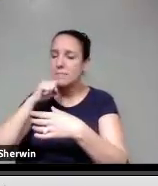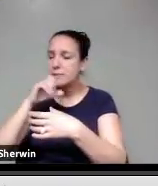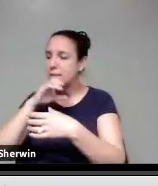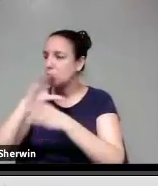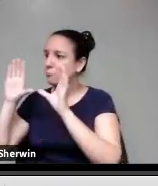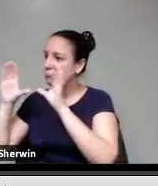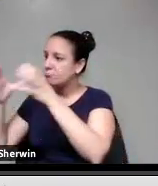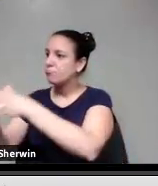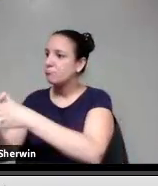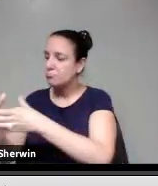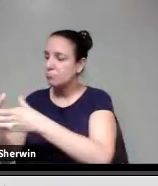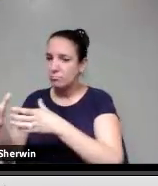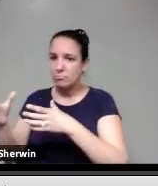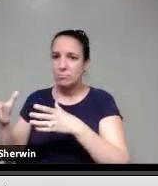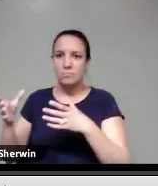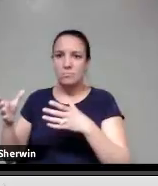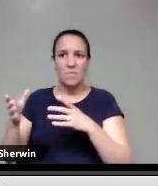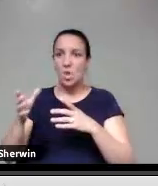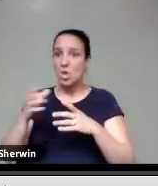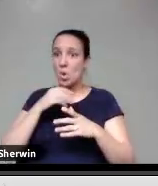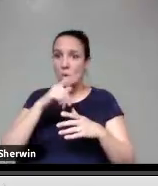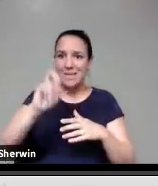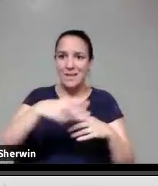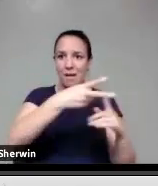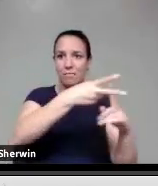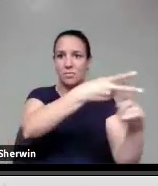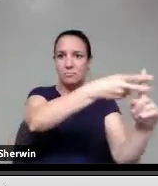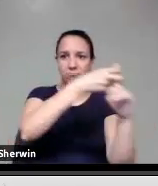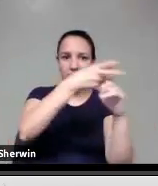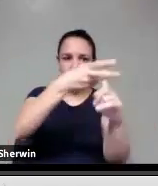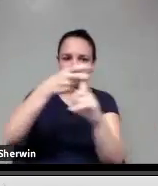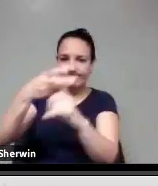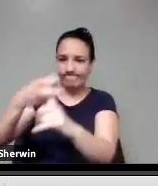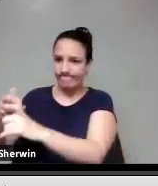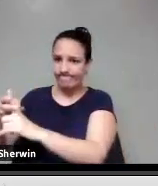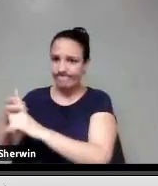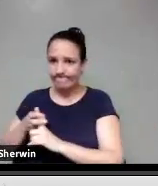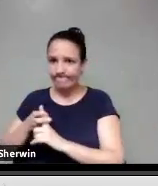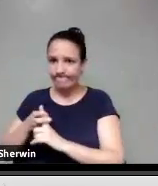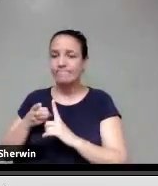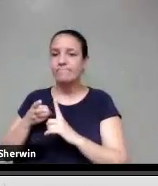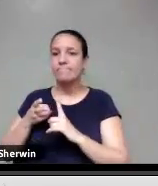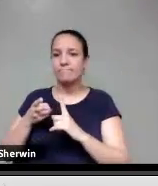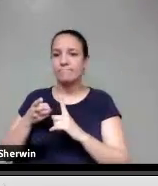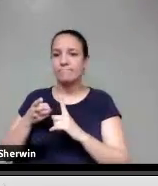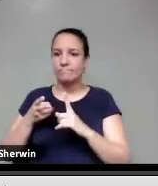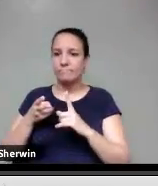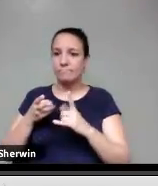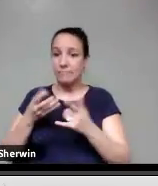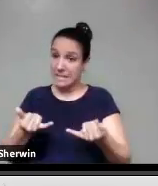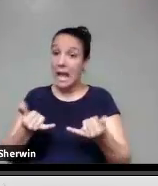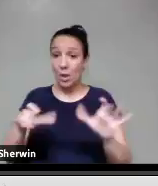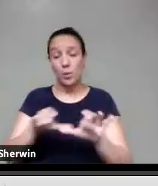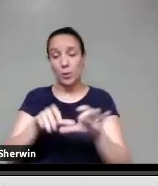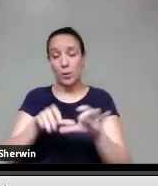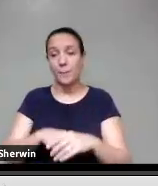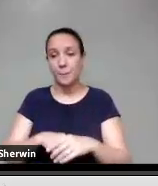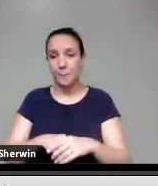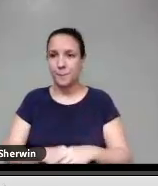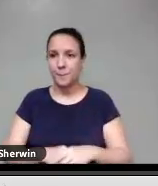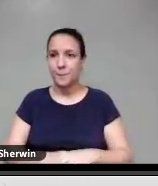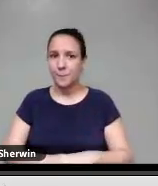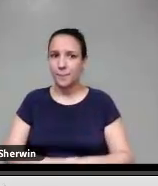who needed to be involved. So now we have an opportunity that can really open things up for us and be a lot of fun to make sure that